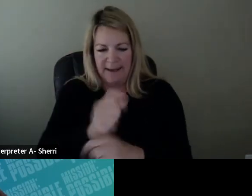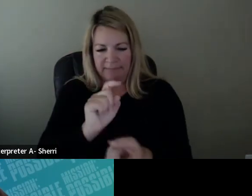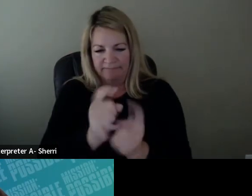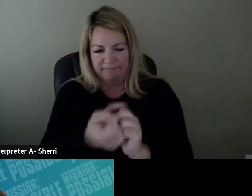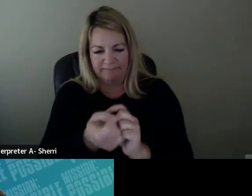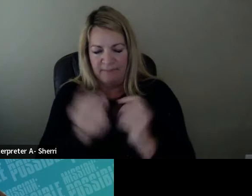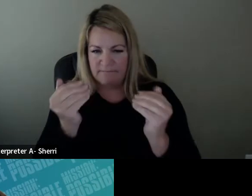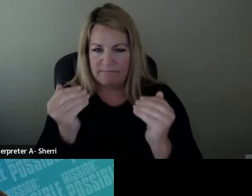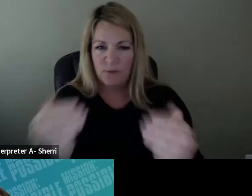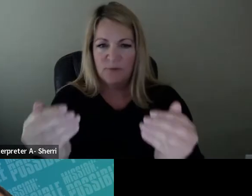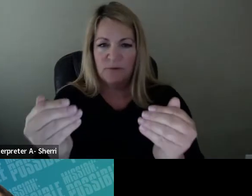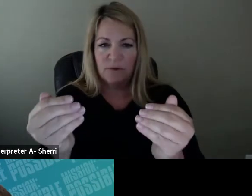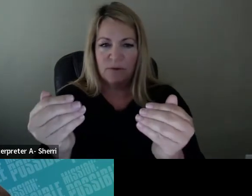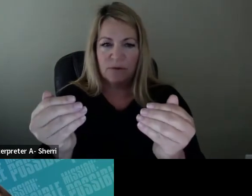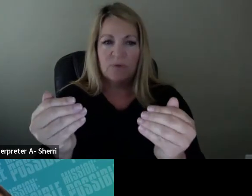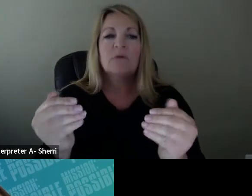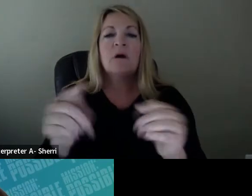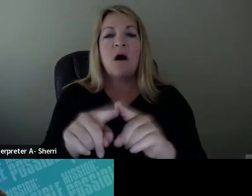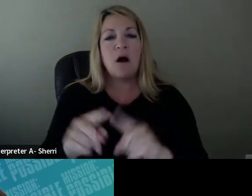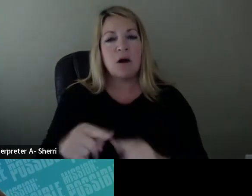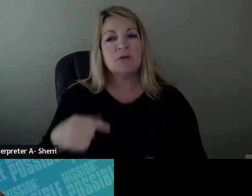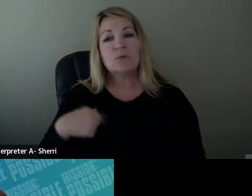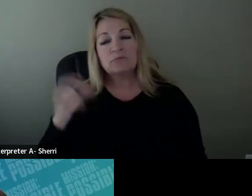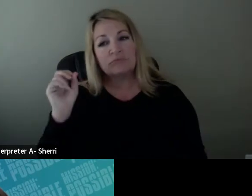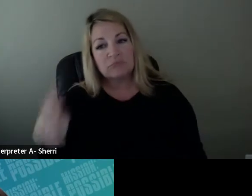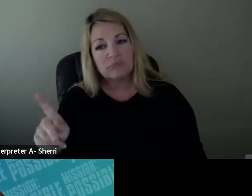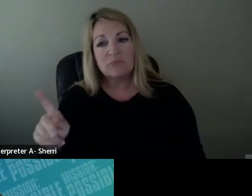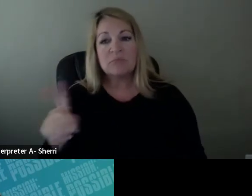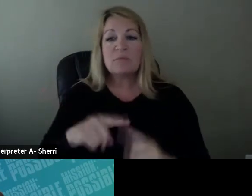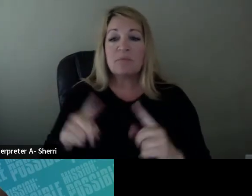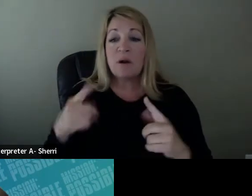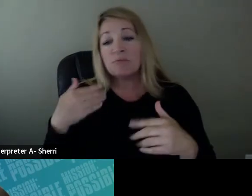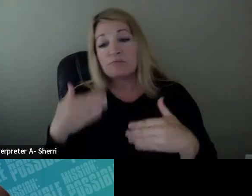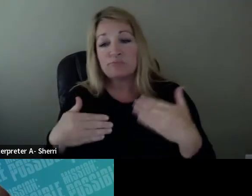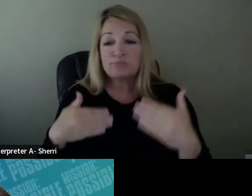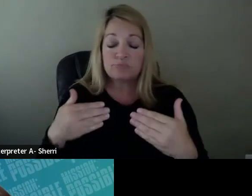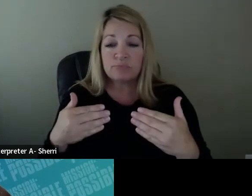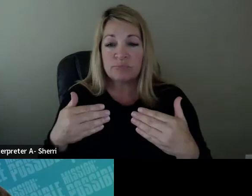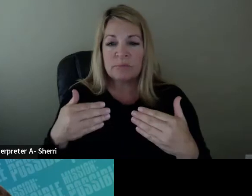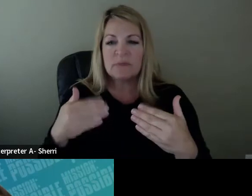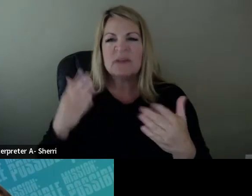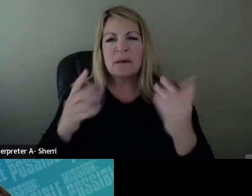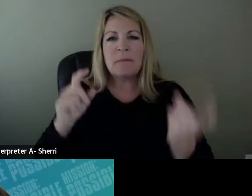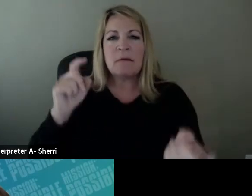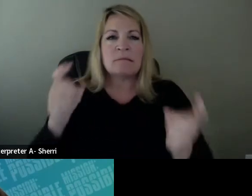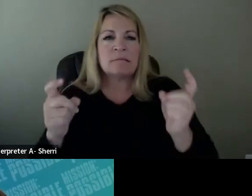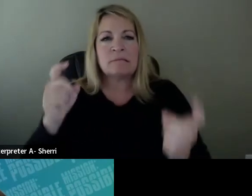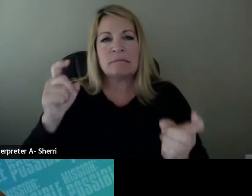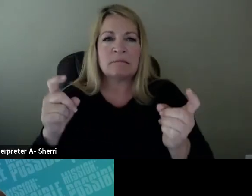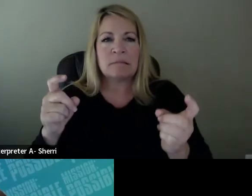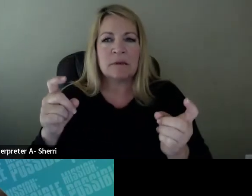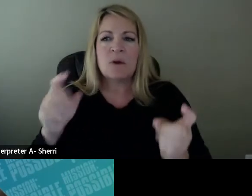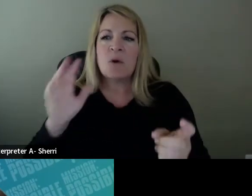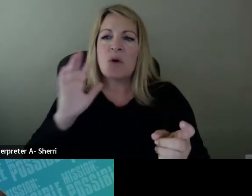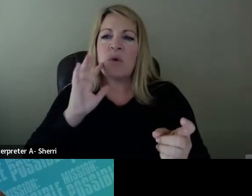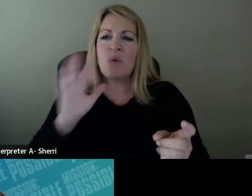forward. And we also were okay that, you know what, maybe along the way, we're going to make some changes and we are going to pivot, and